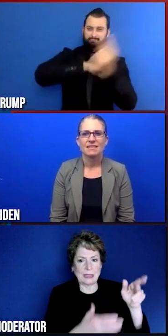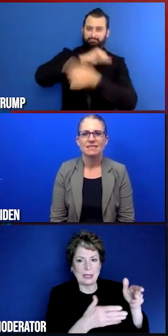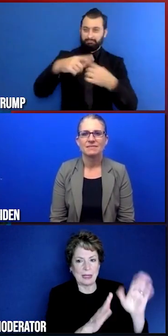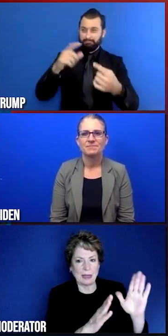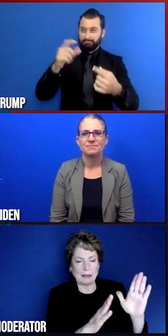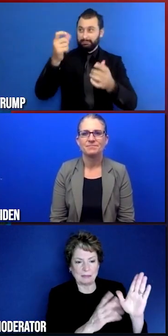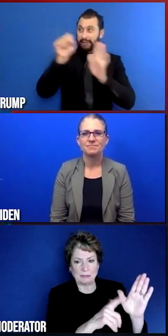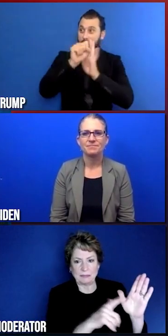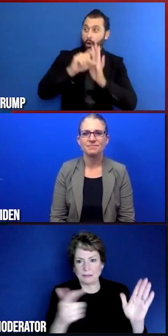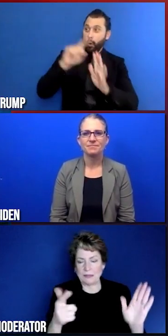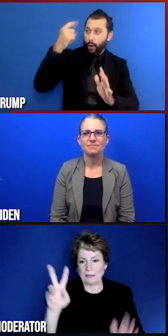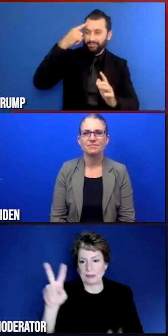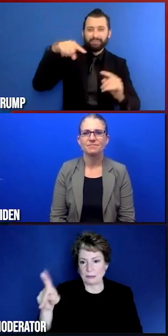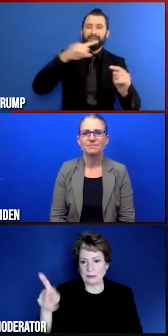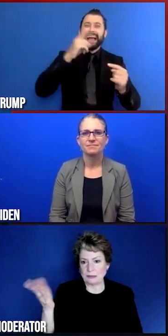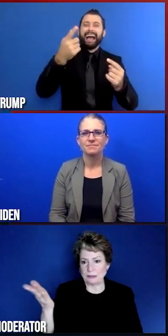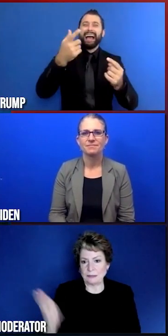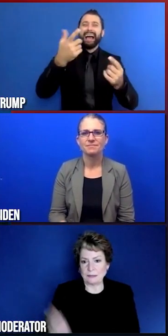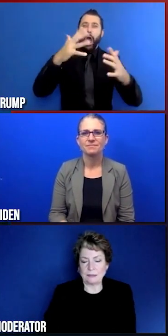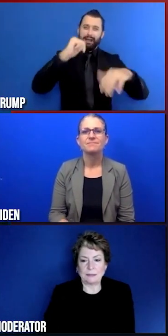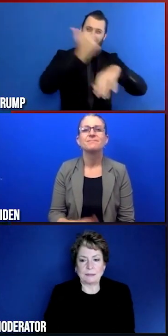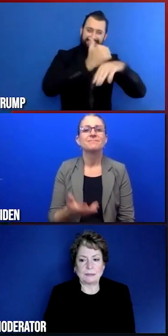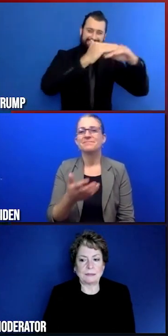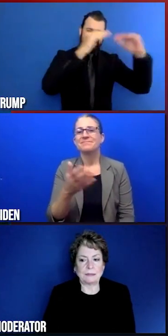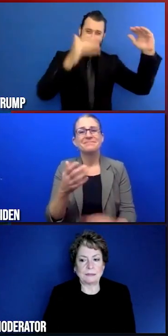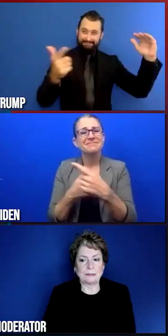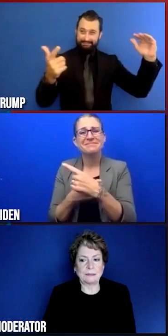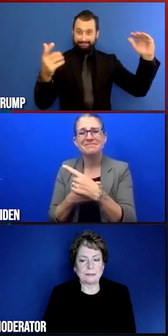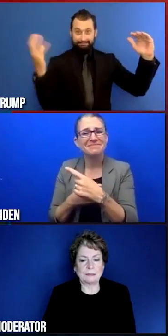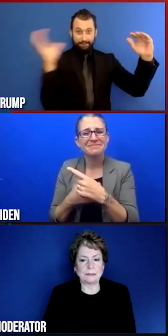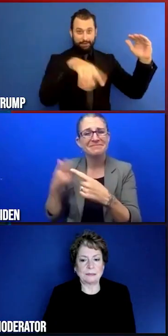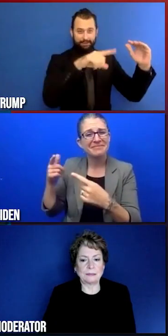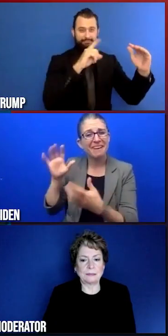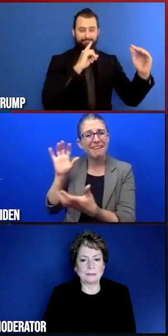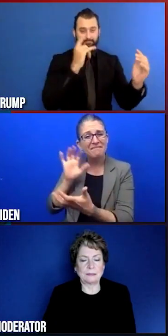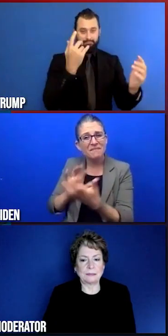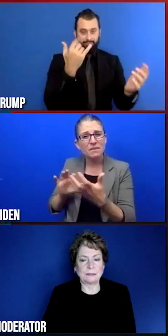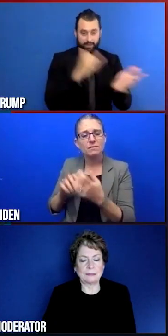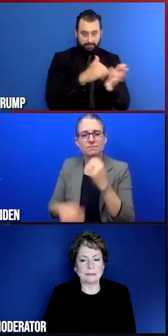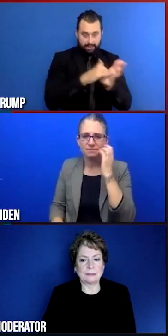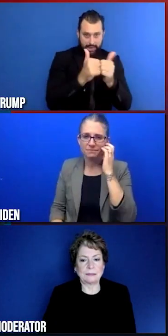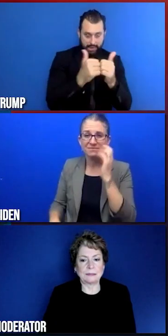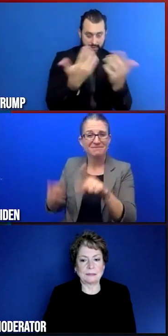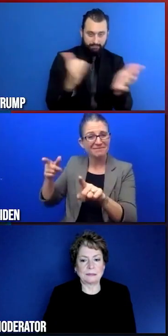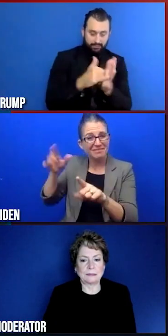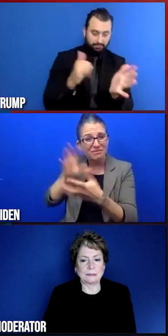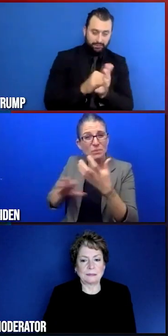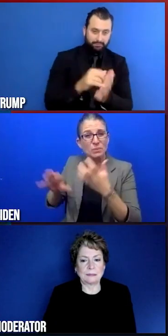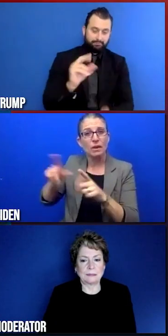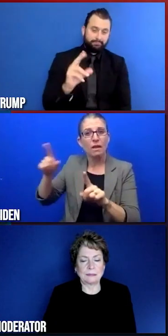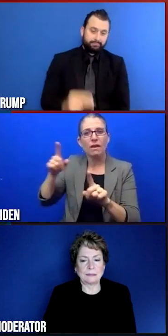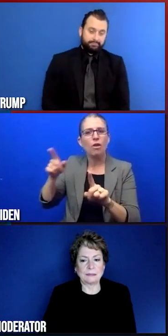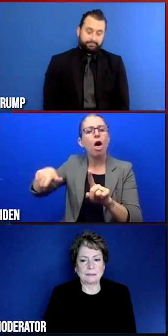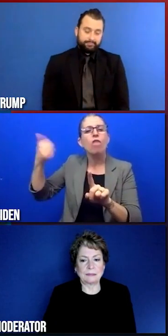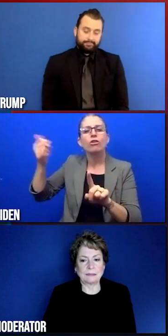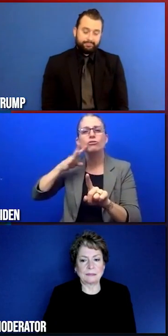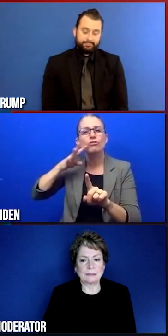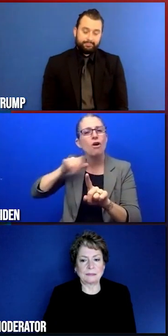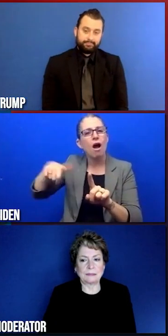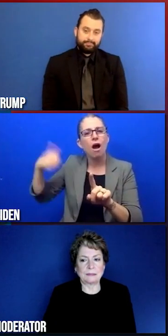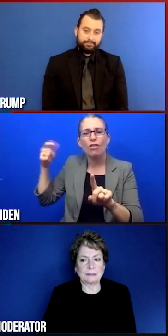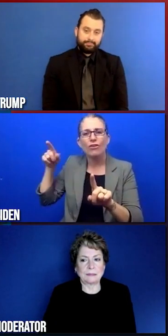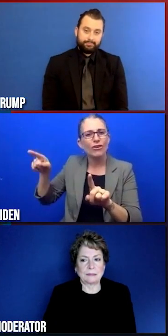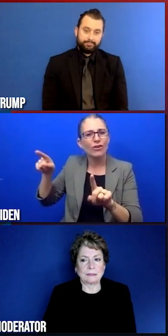confused response. guy. He thinks he's running against somebody else. He's running against Joe Biden. I beat all those other people because I disagreed with